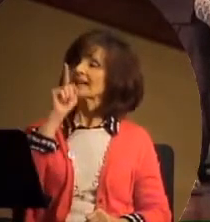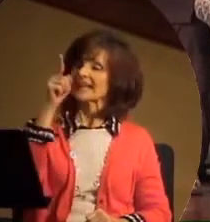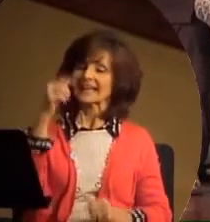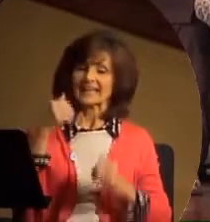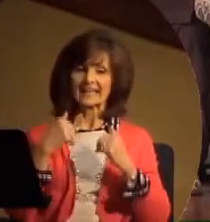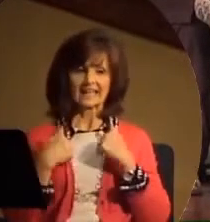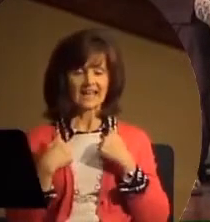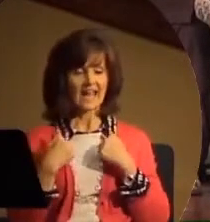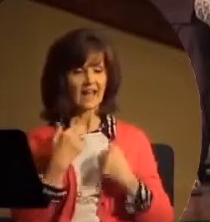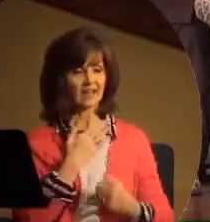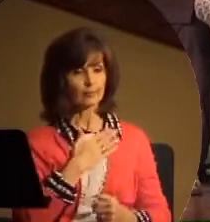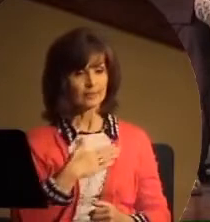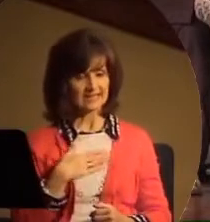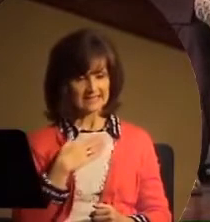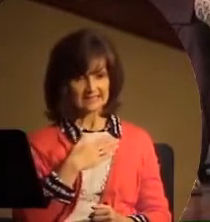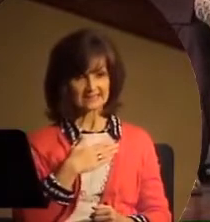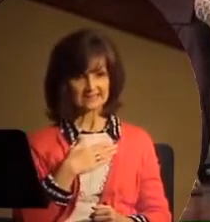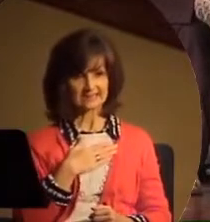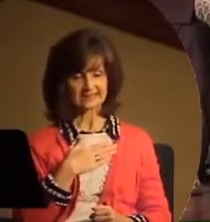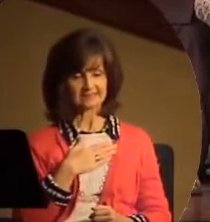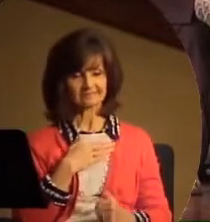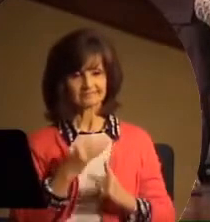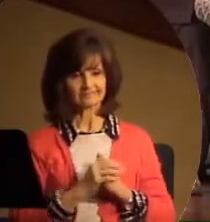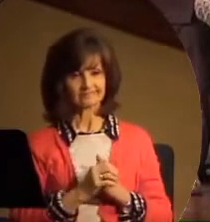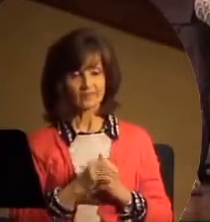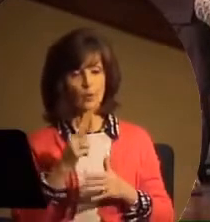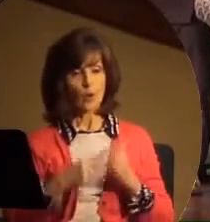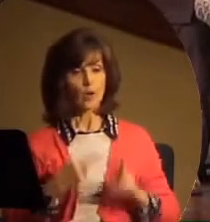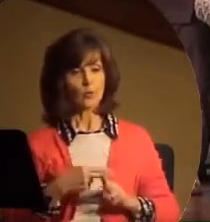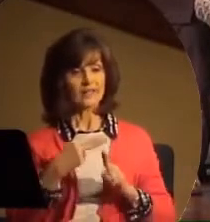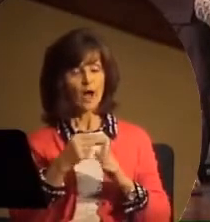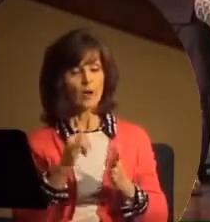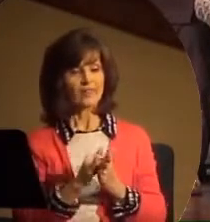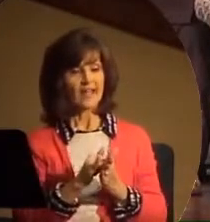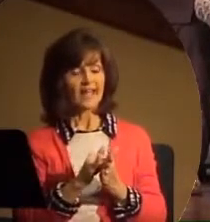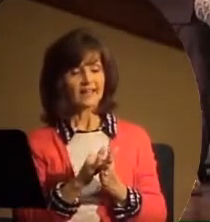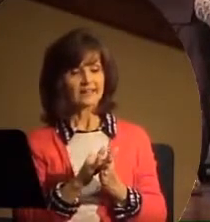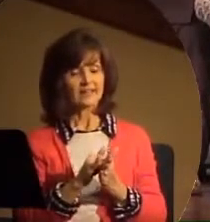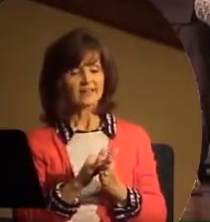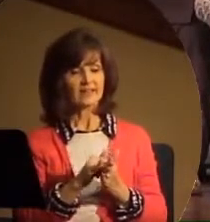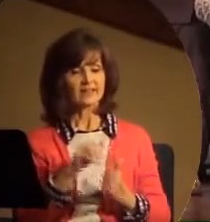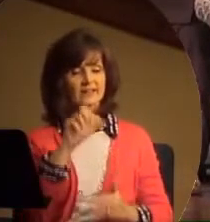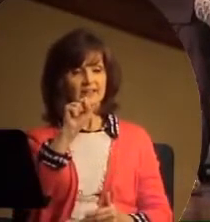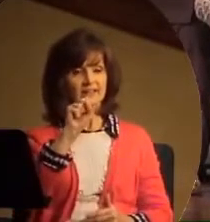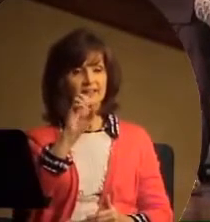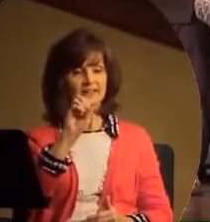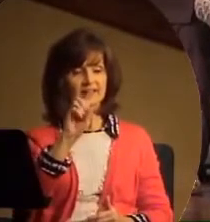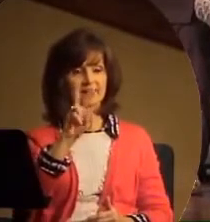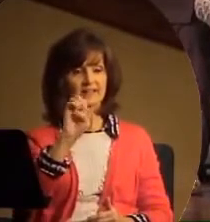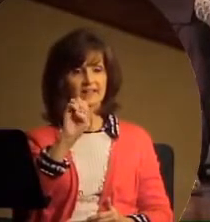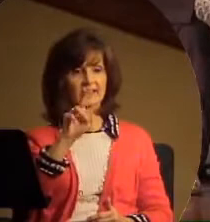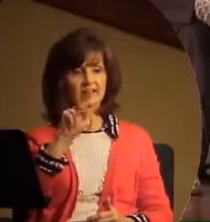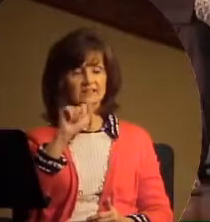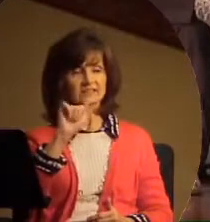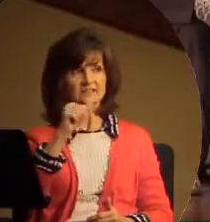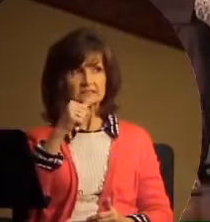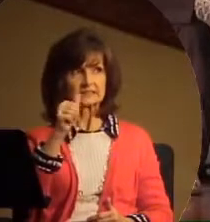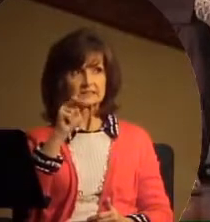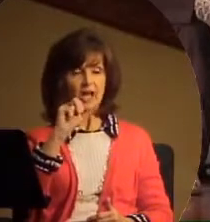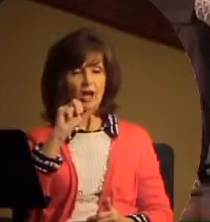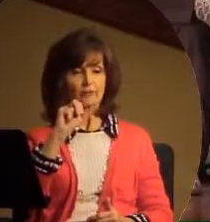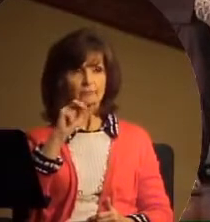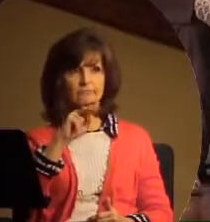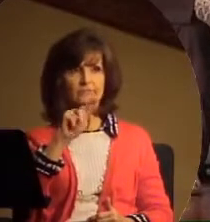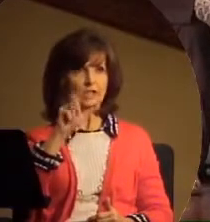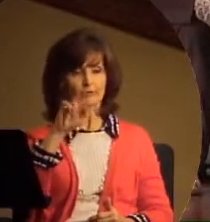whatsoever He hath pleased. You know what we call that? The sovereignty of God. The sovereignty of God. Don't let that